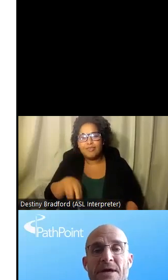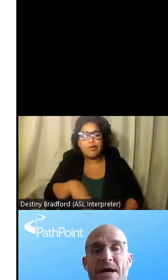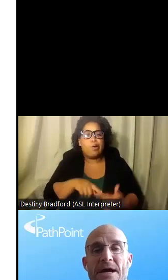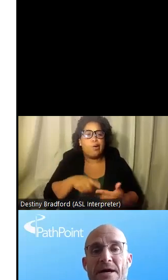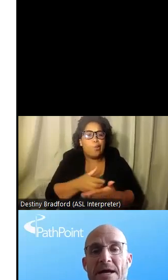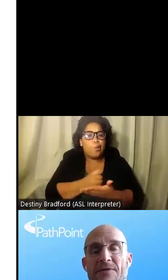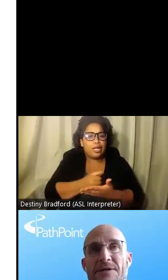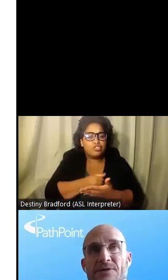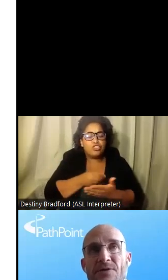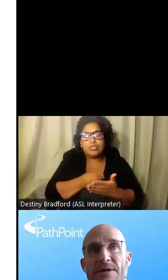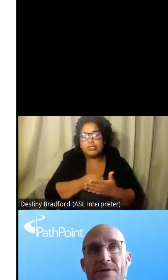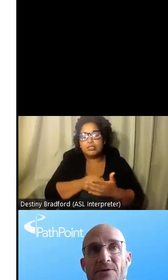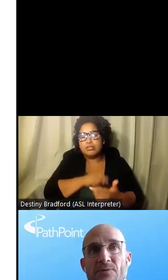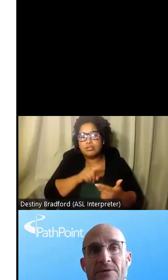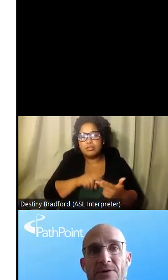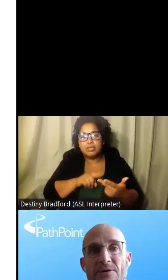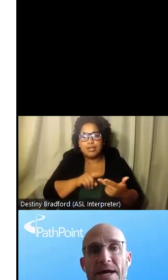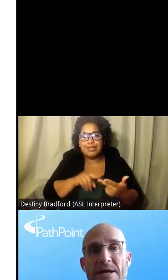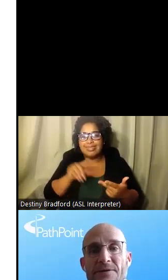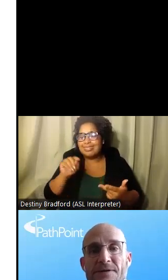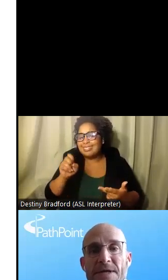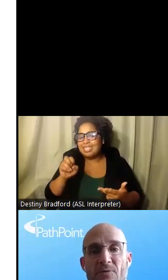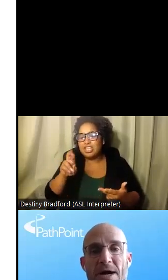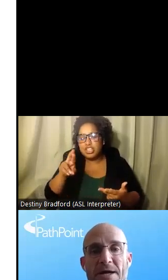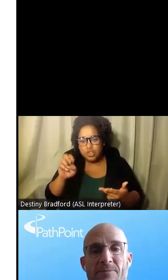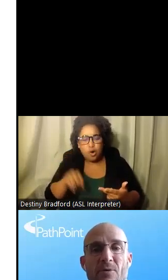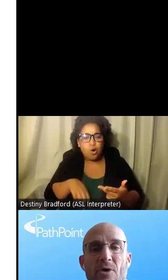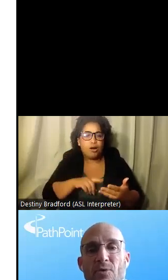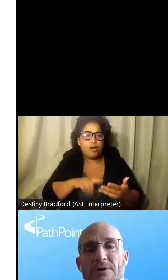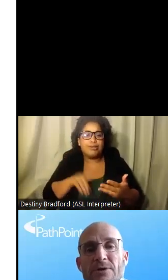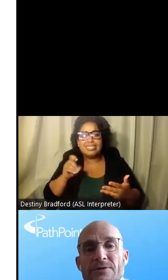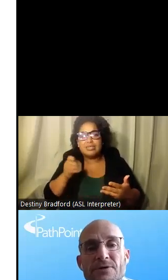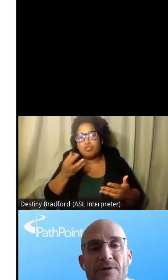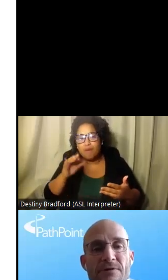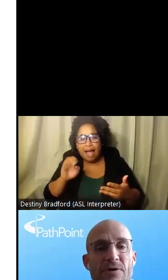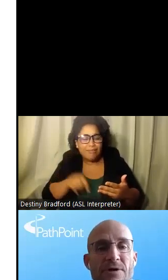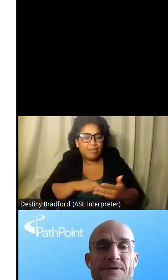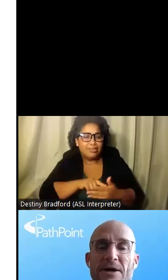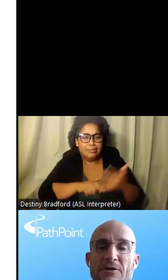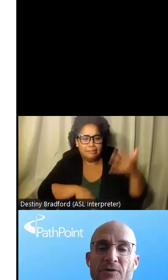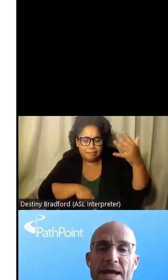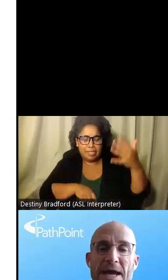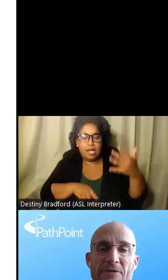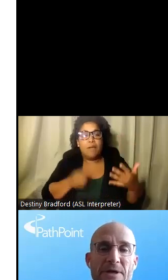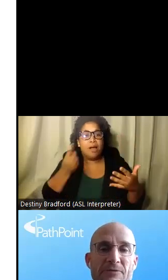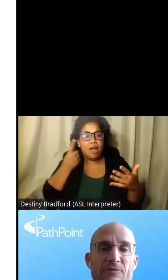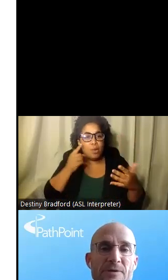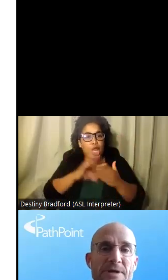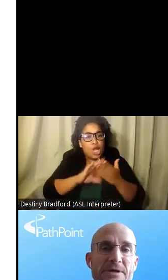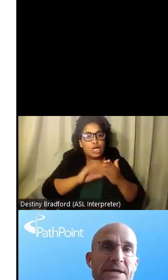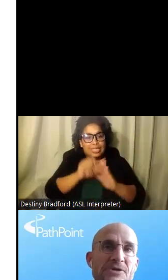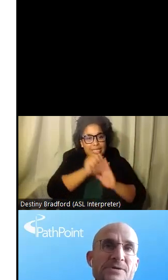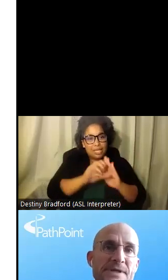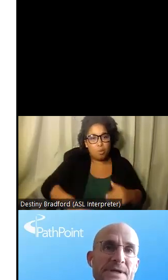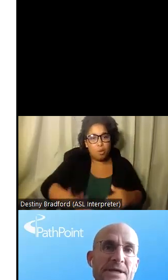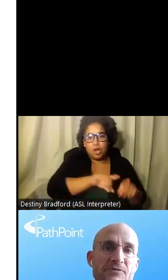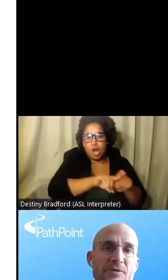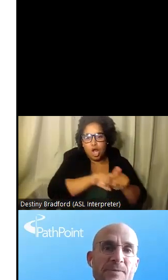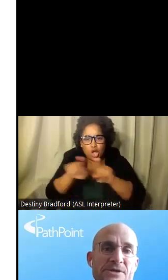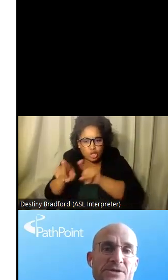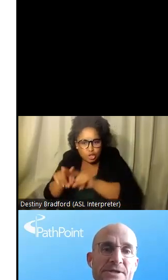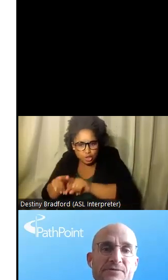demographics. And these are things that we can learn not only statewide, but when we do the survey for ourselves, we're gathering